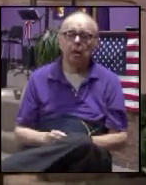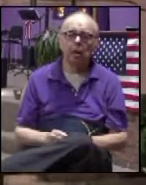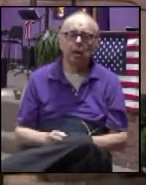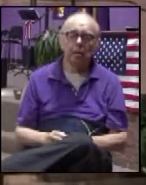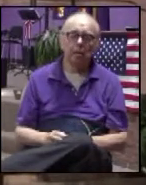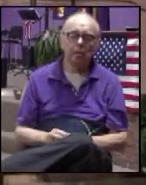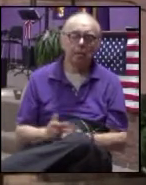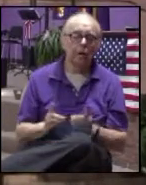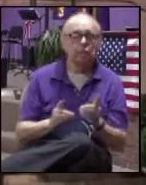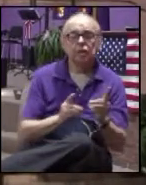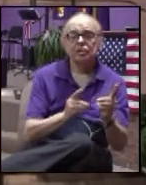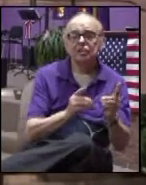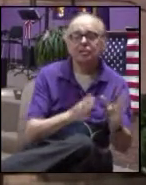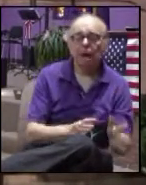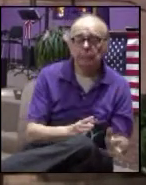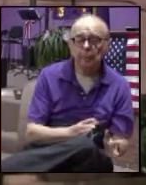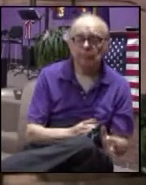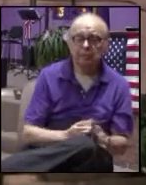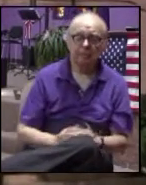disciples,